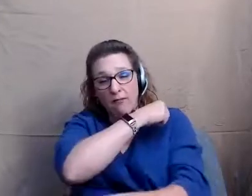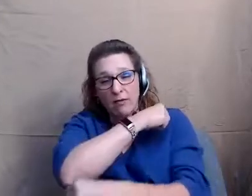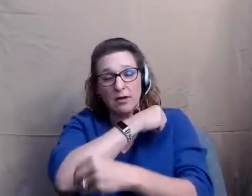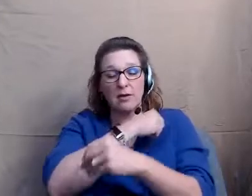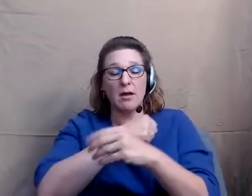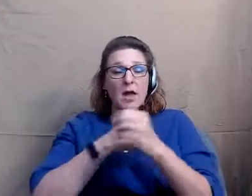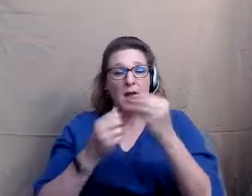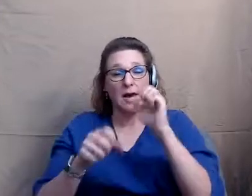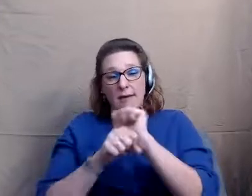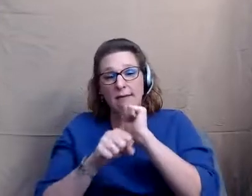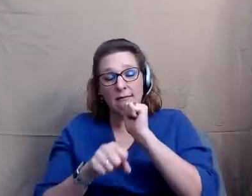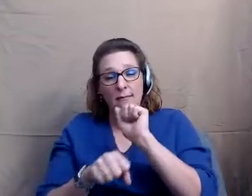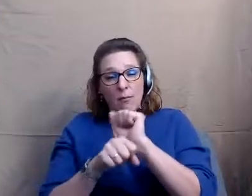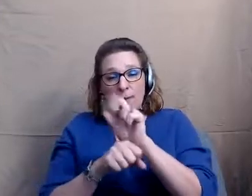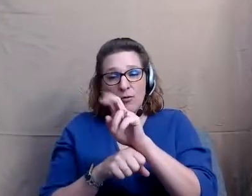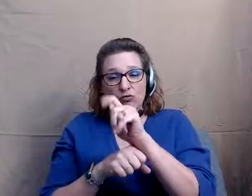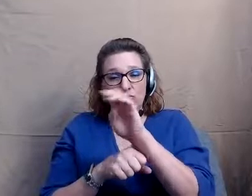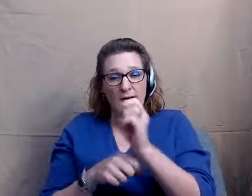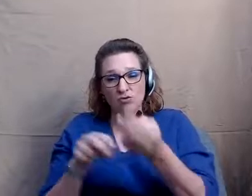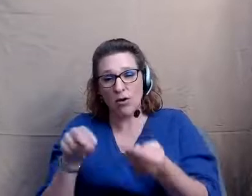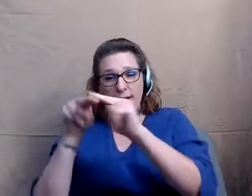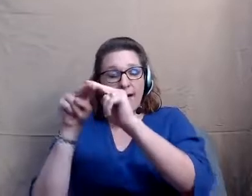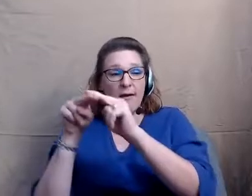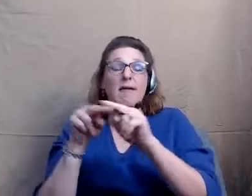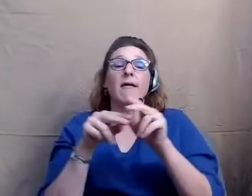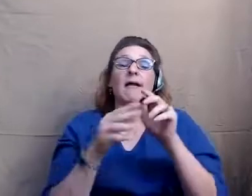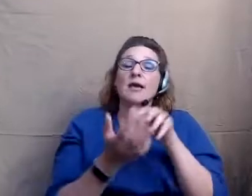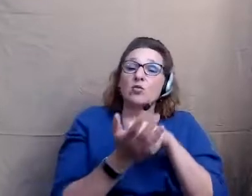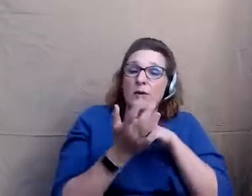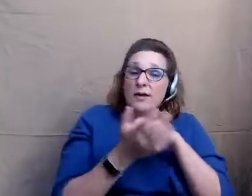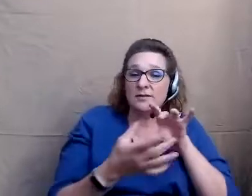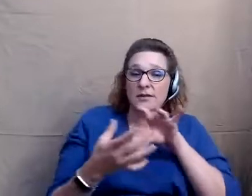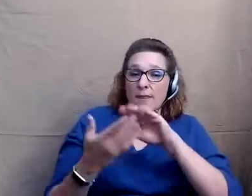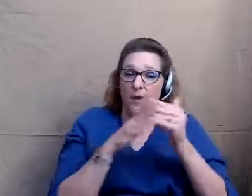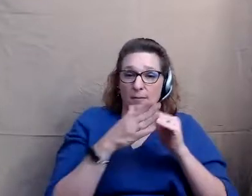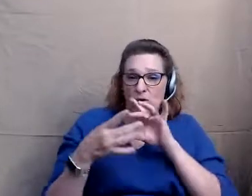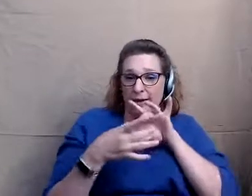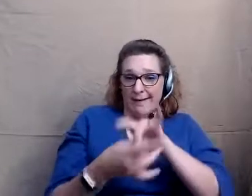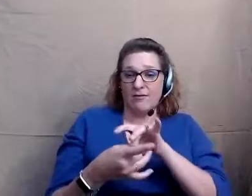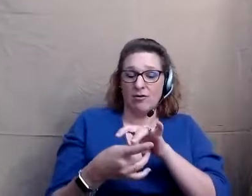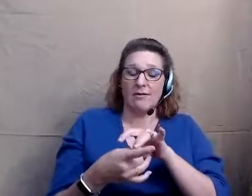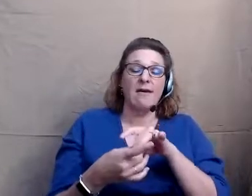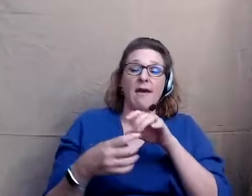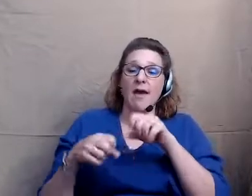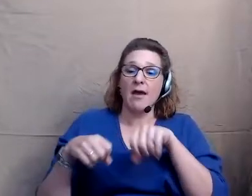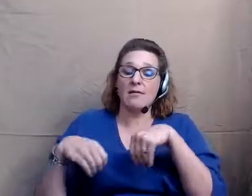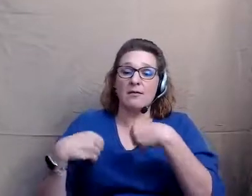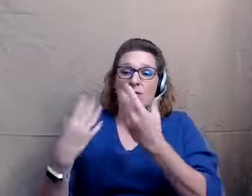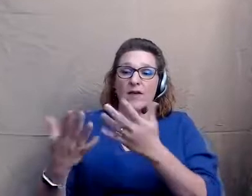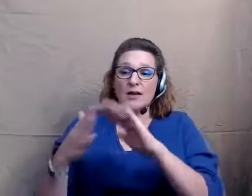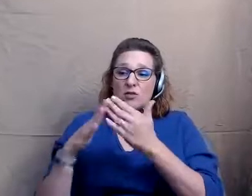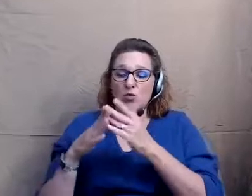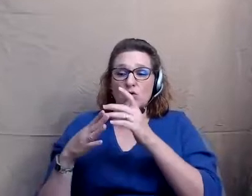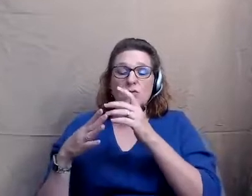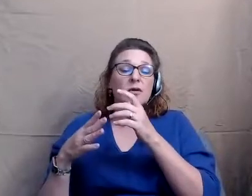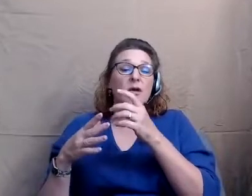The loss of community members to incarceration weakens community ties and deprives communities of people who should be raising children